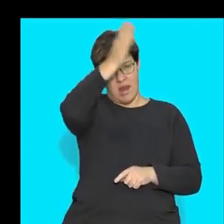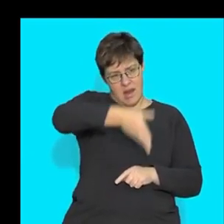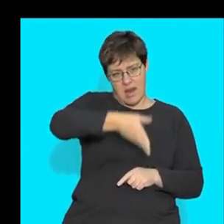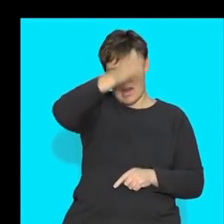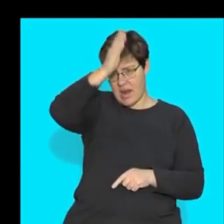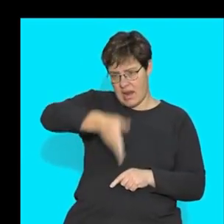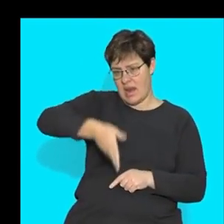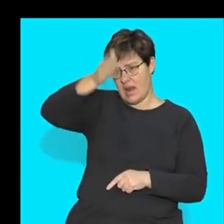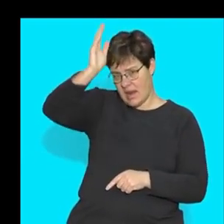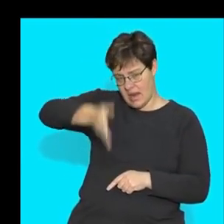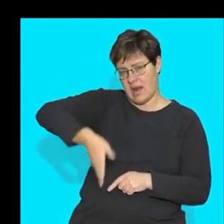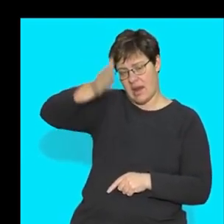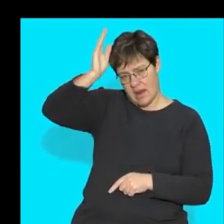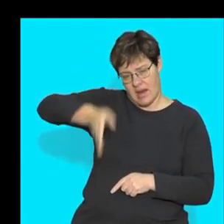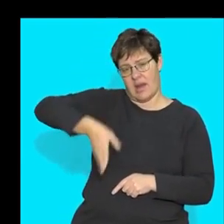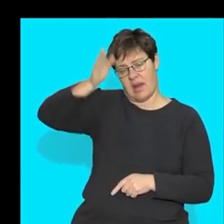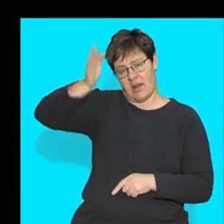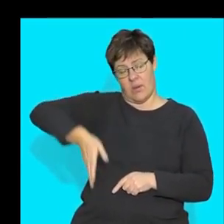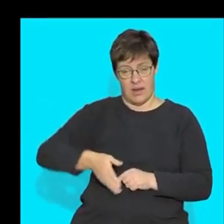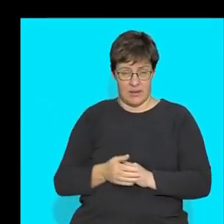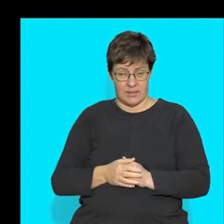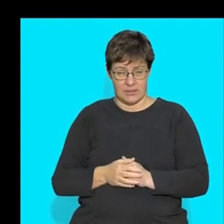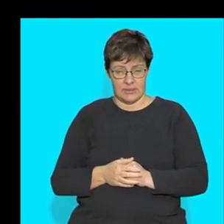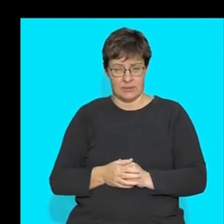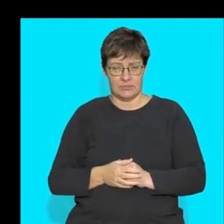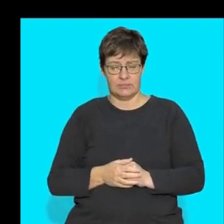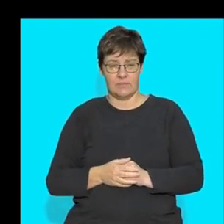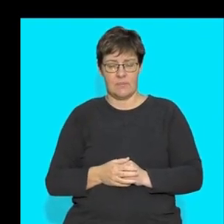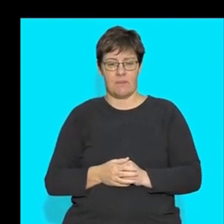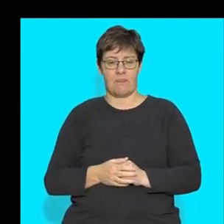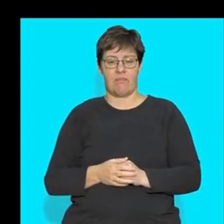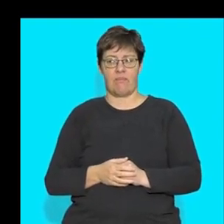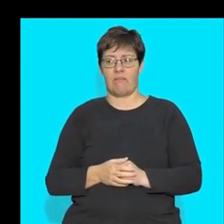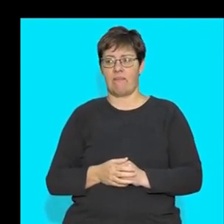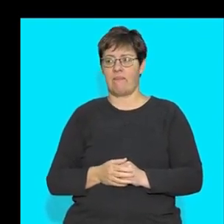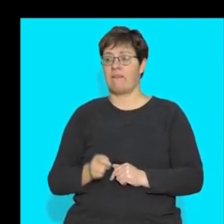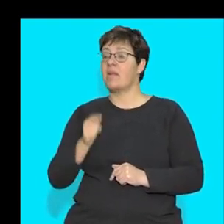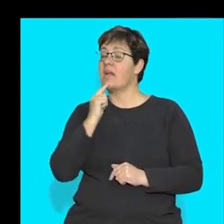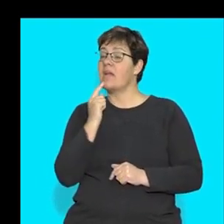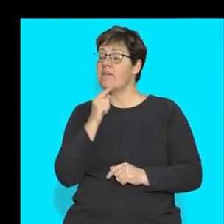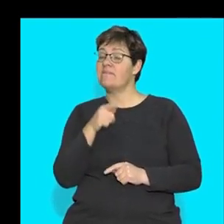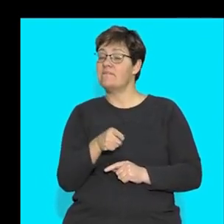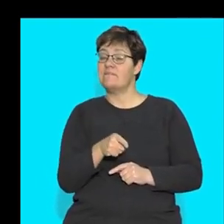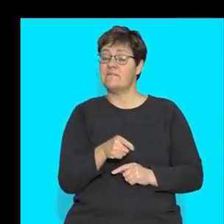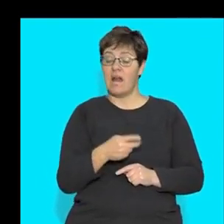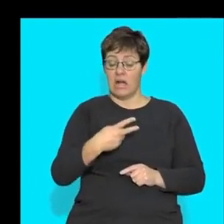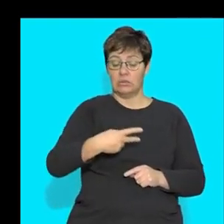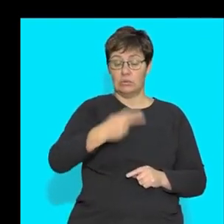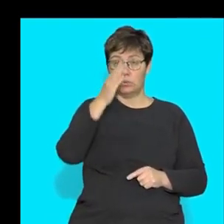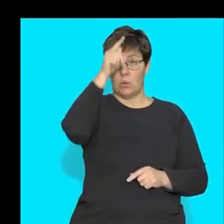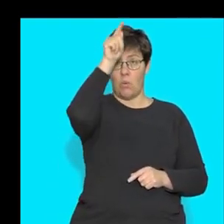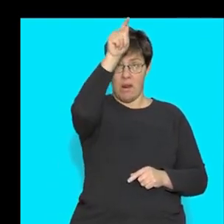passes, one more point, one more point, one more point. However, if this vertical line test